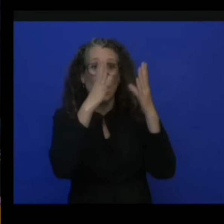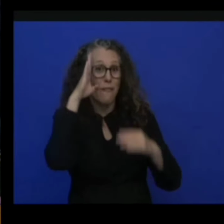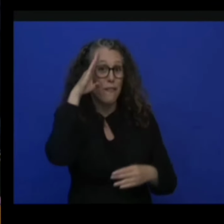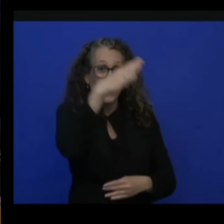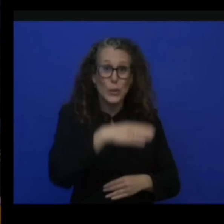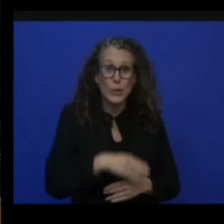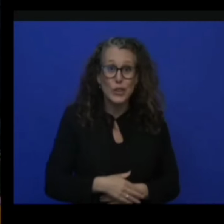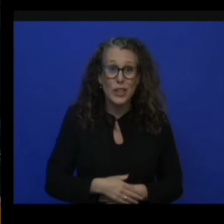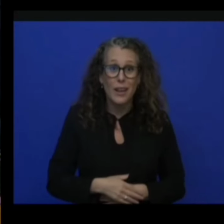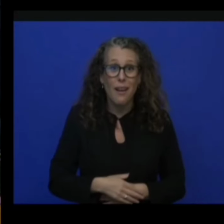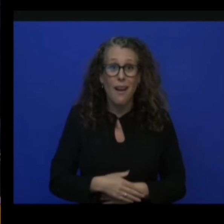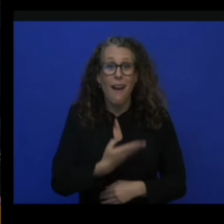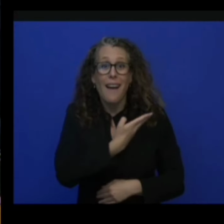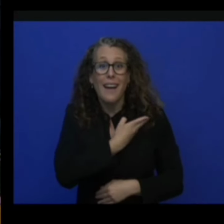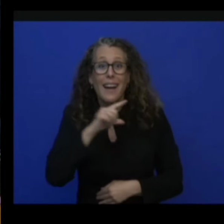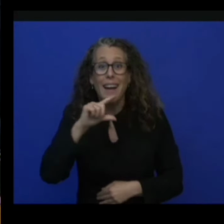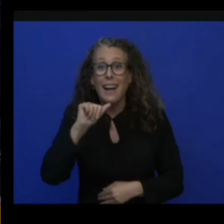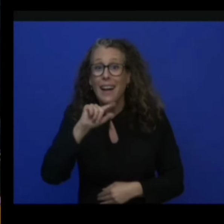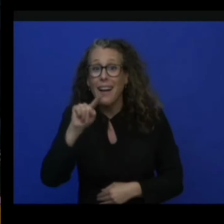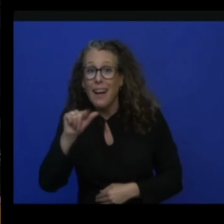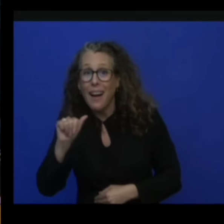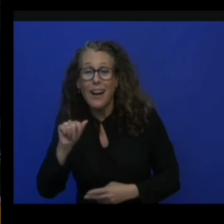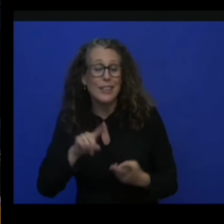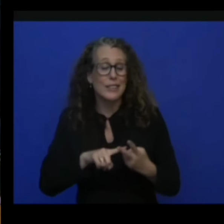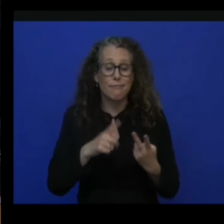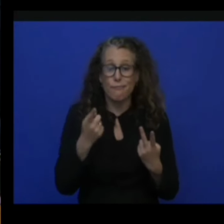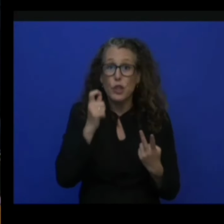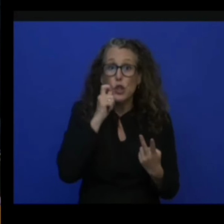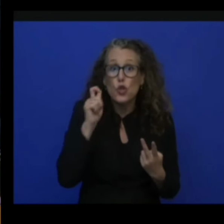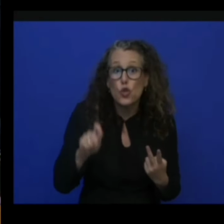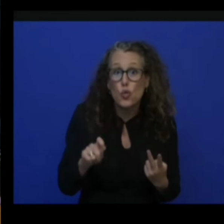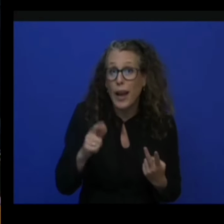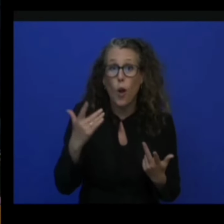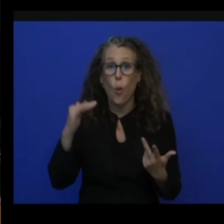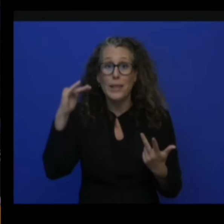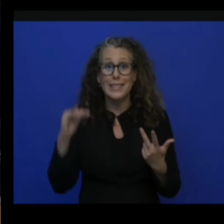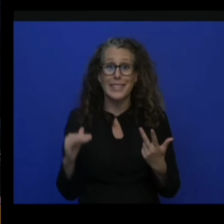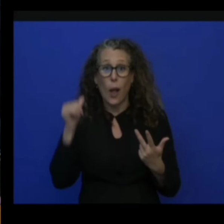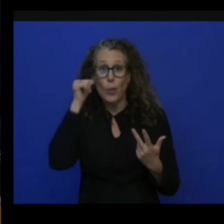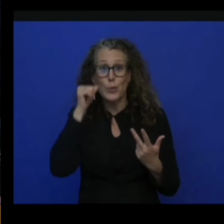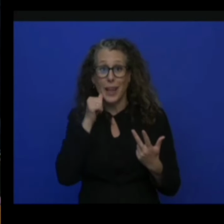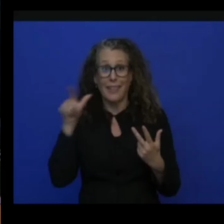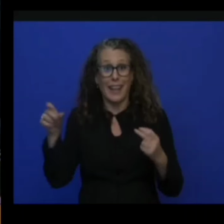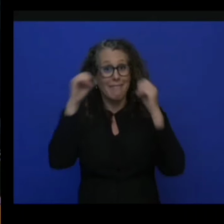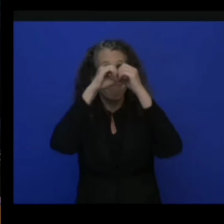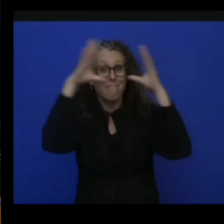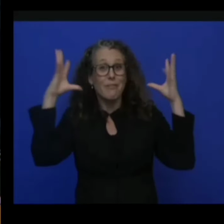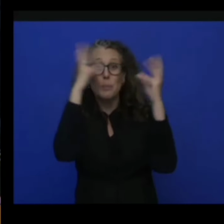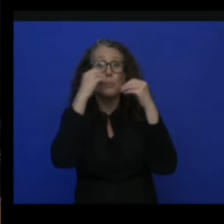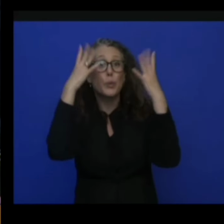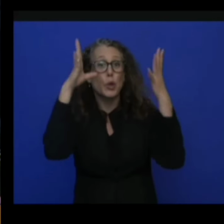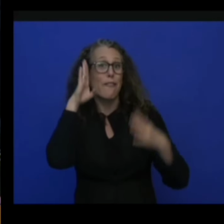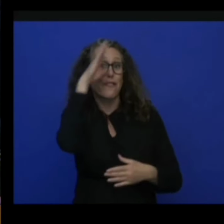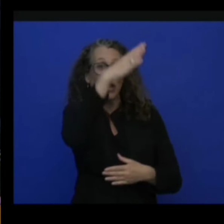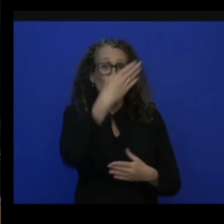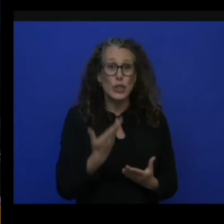Ukraine or, as I say, South Sudan. We simply must